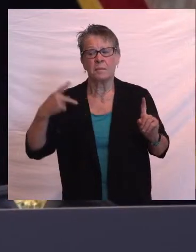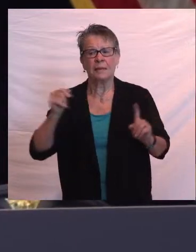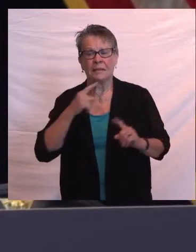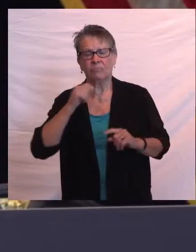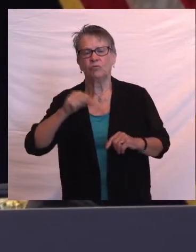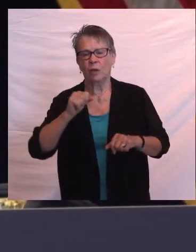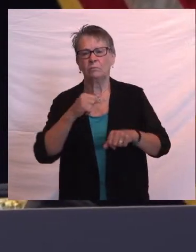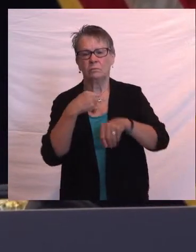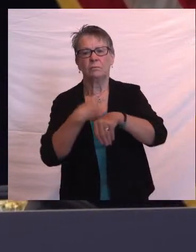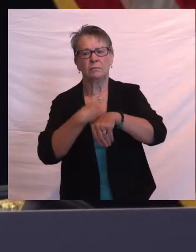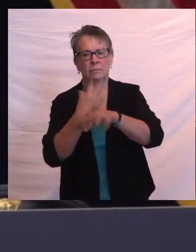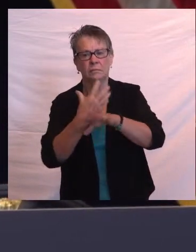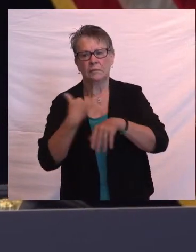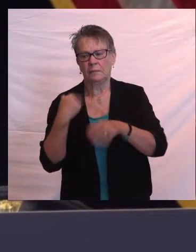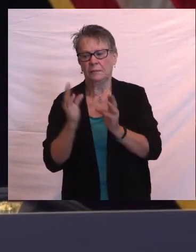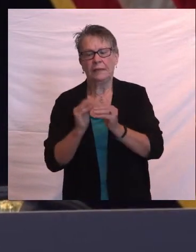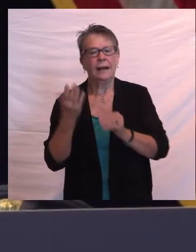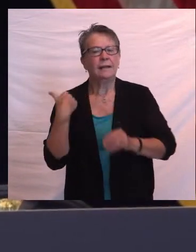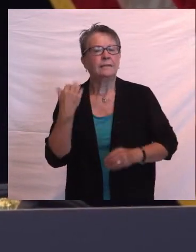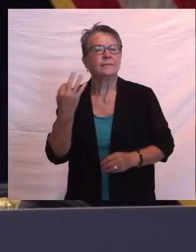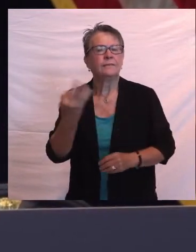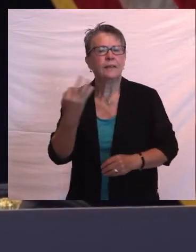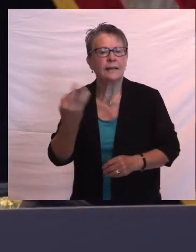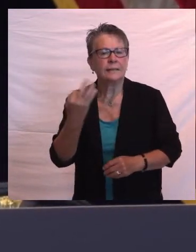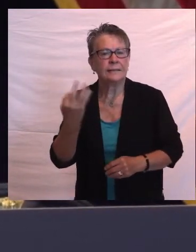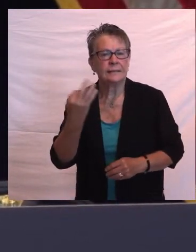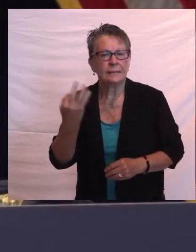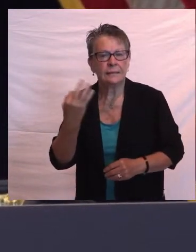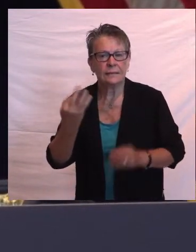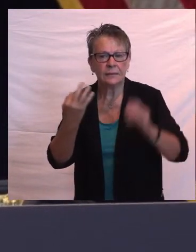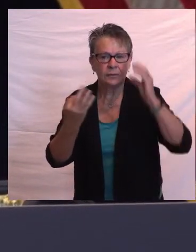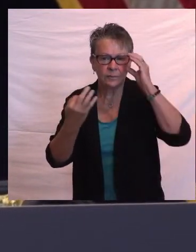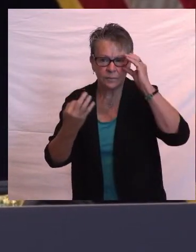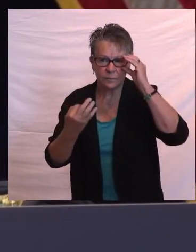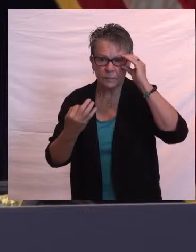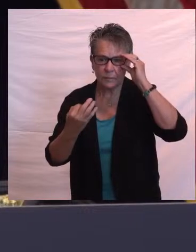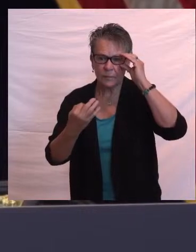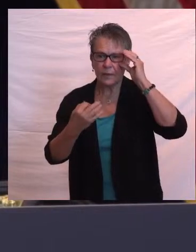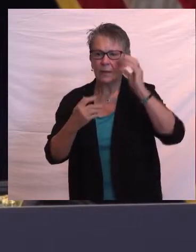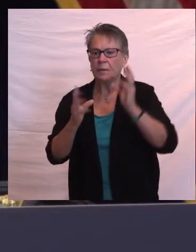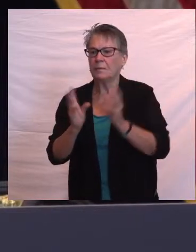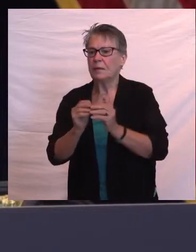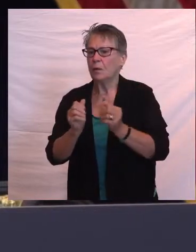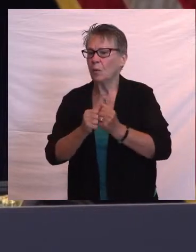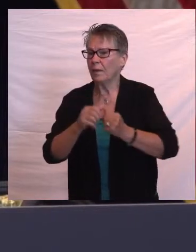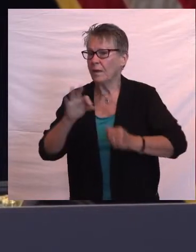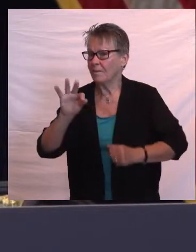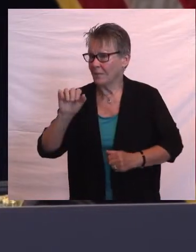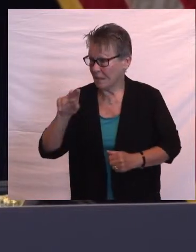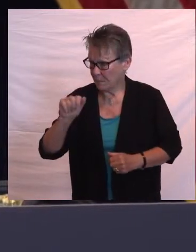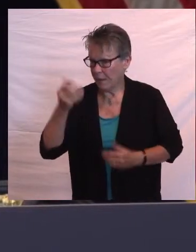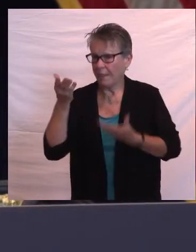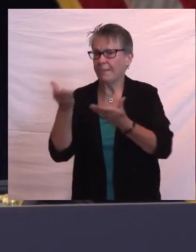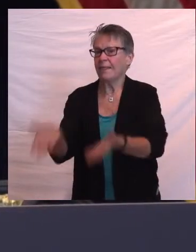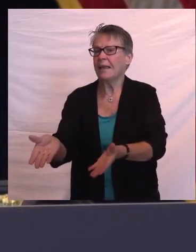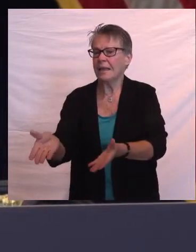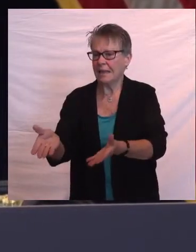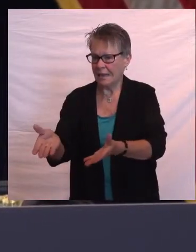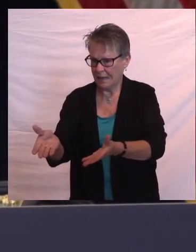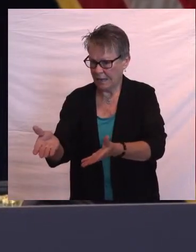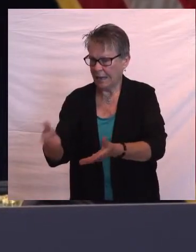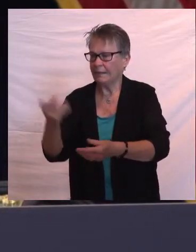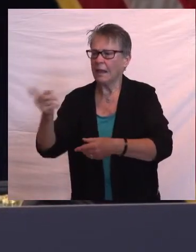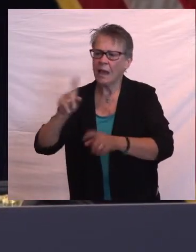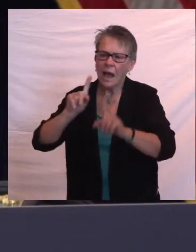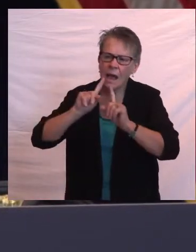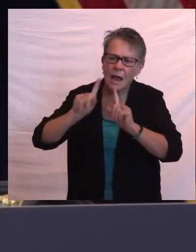with FEMA, particularly the federal coordinating officer, Patrick Cornbill, on there to answer any and all questions that came up and to